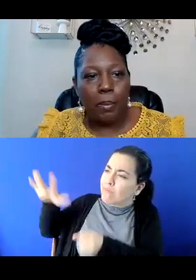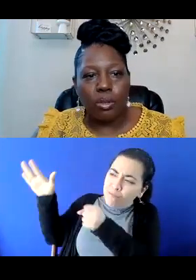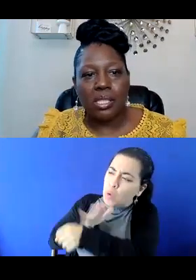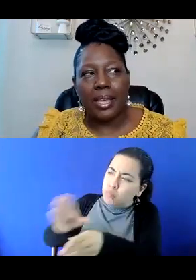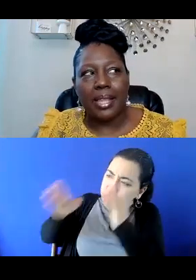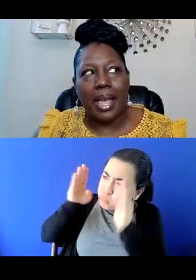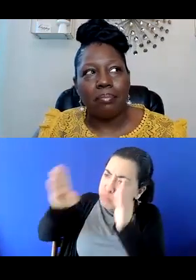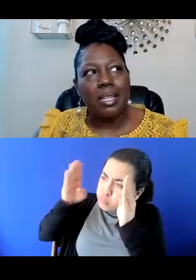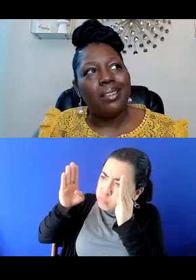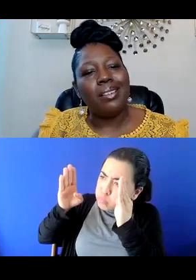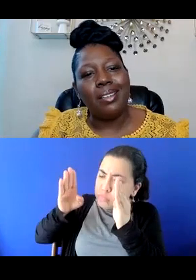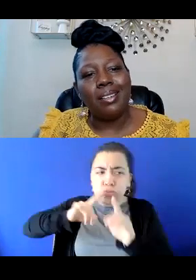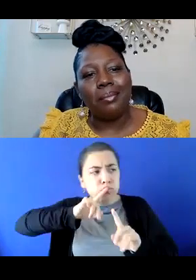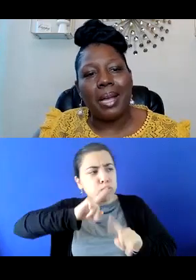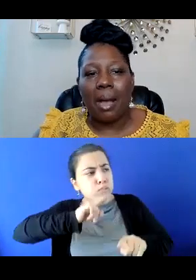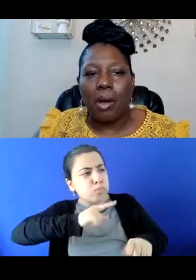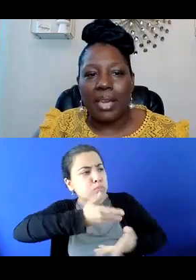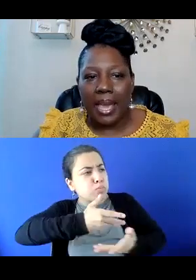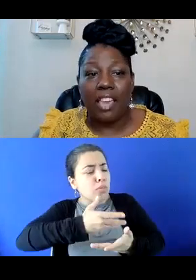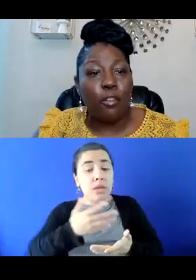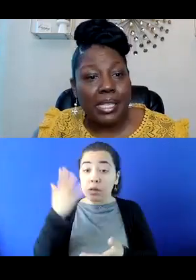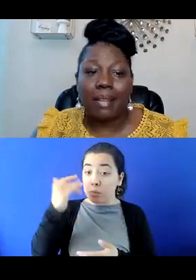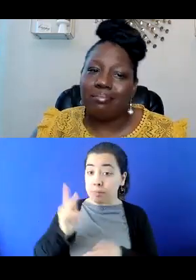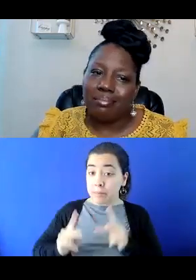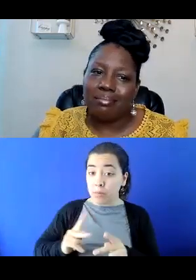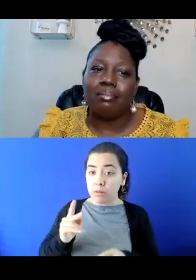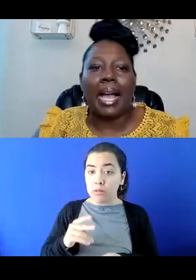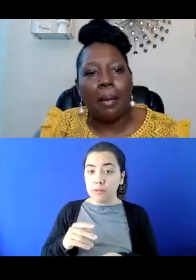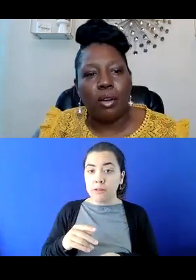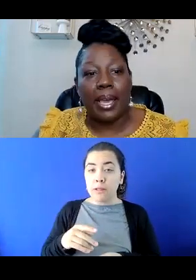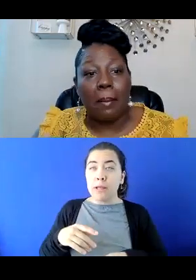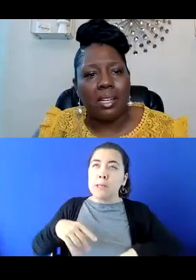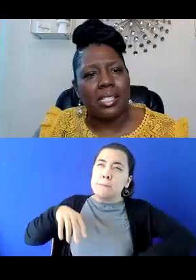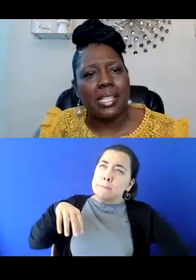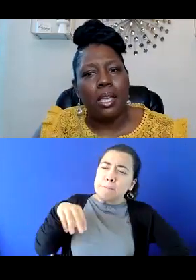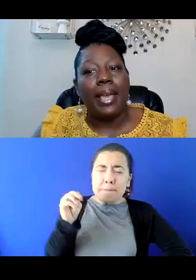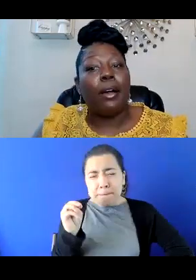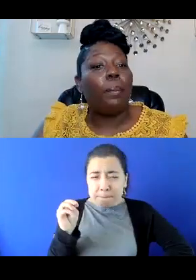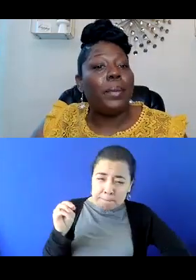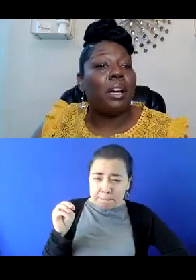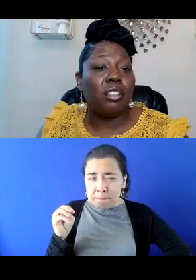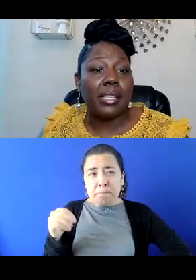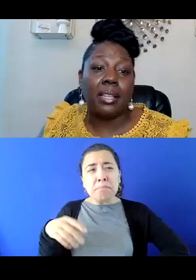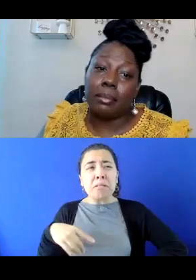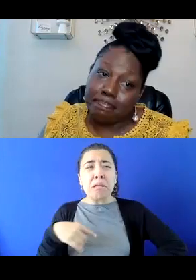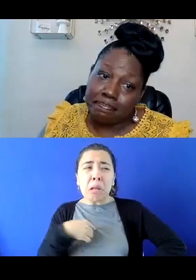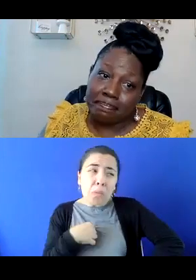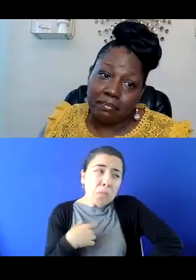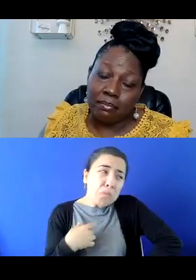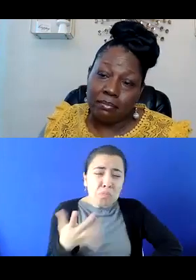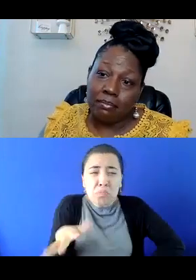Because people will say that, I'm okay. If you say, I'm okay, I'm going to say, help me understand